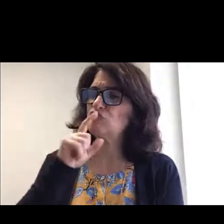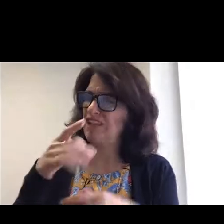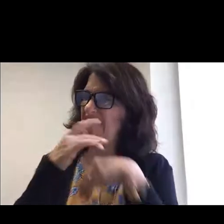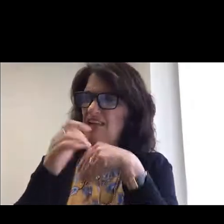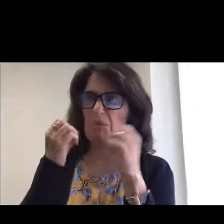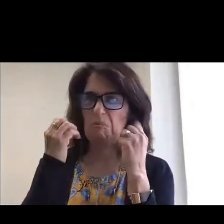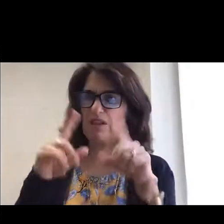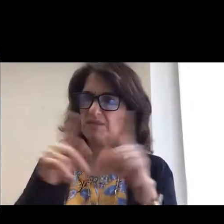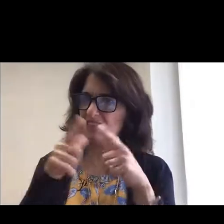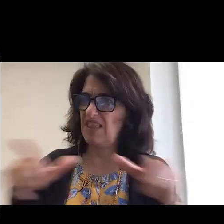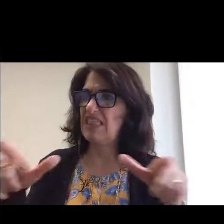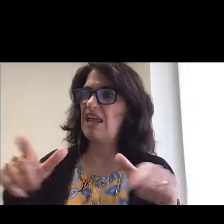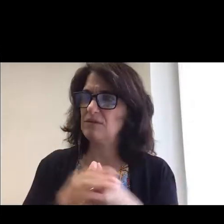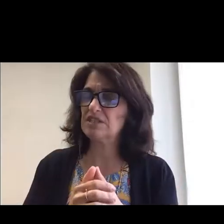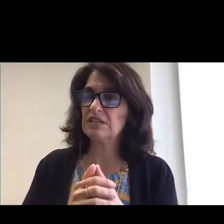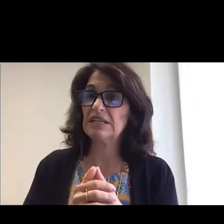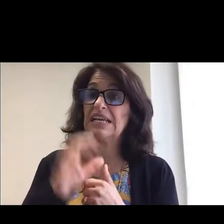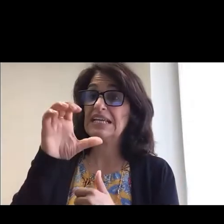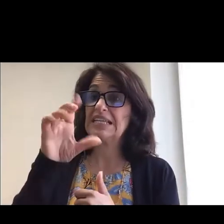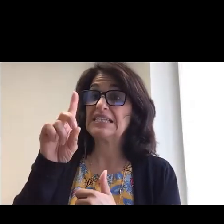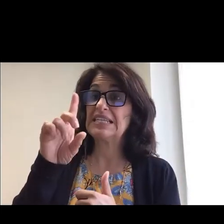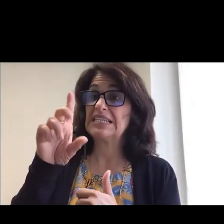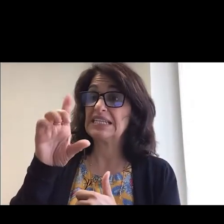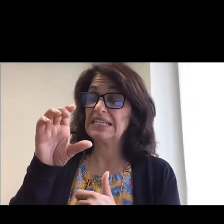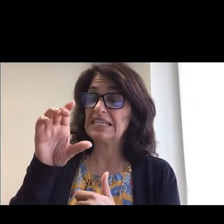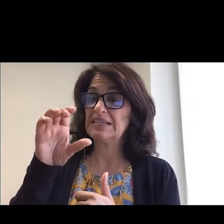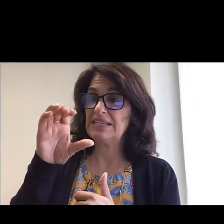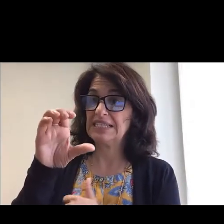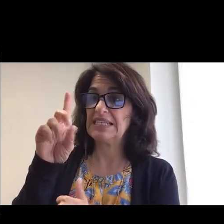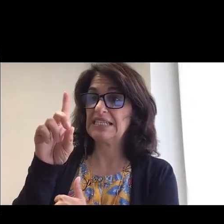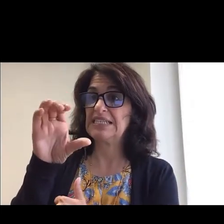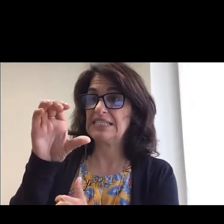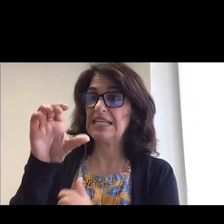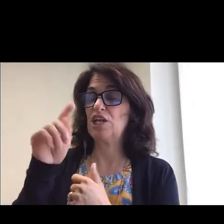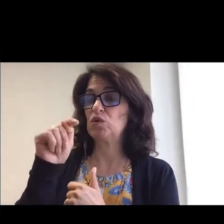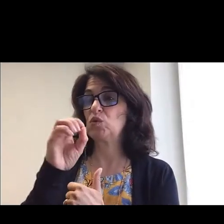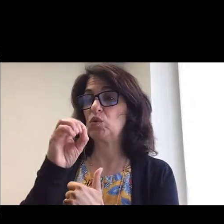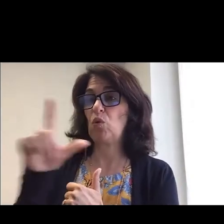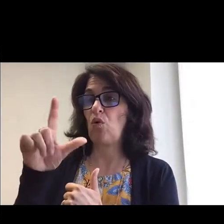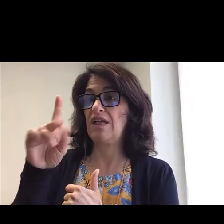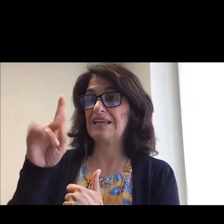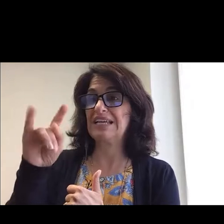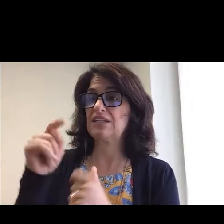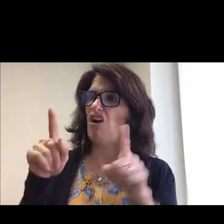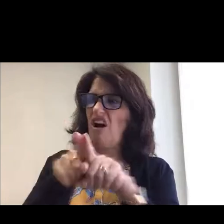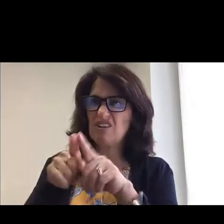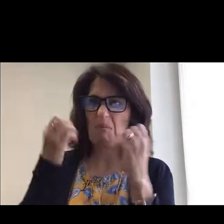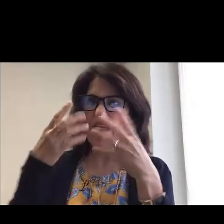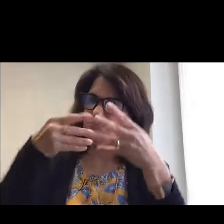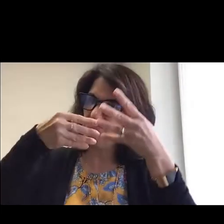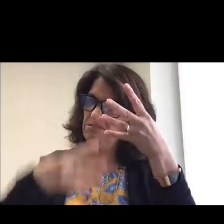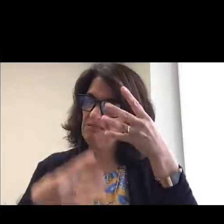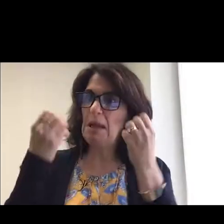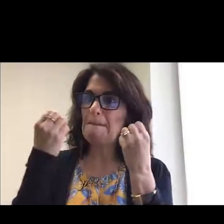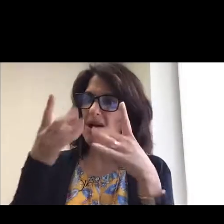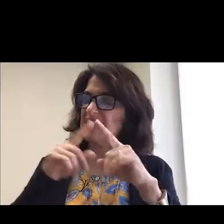languages. The CDC Toolkit is also a repository of multilingual